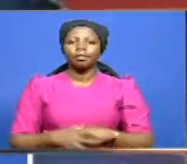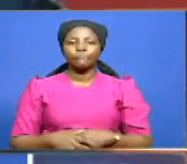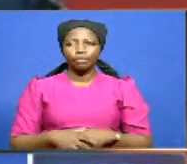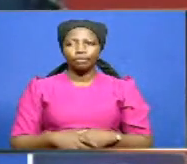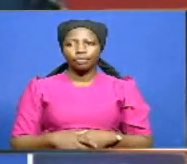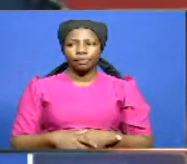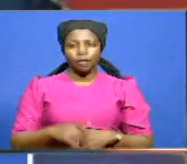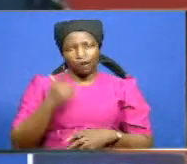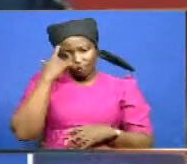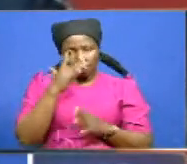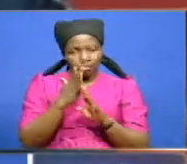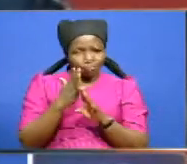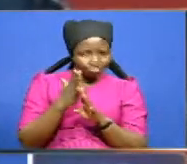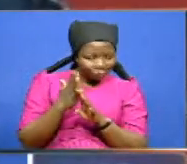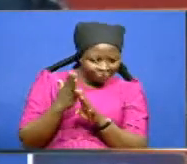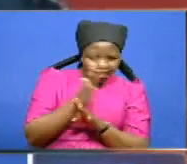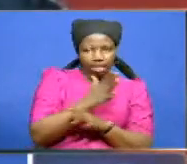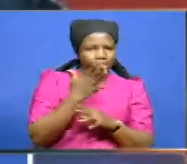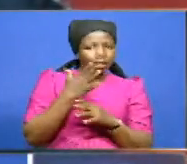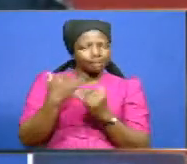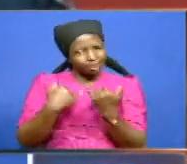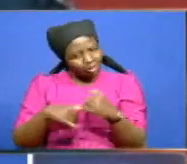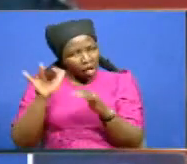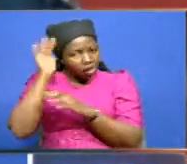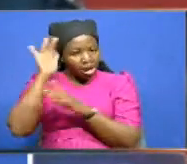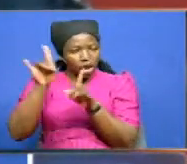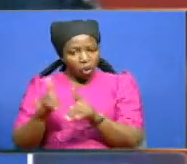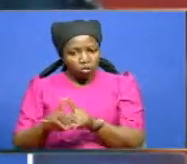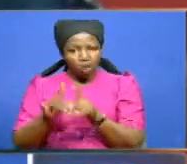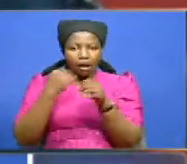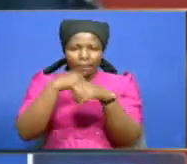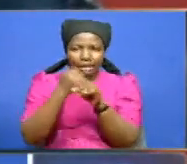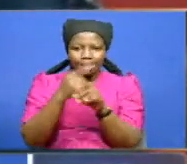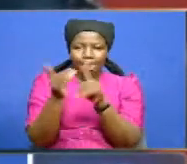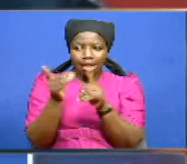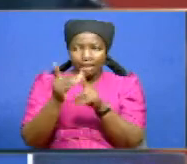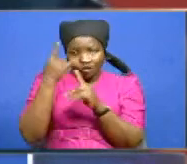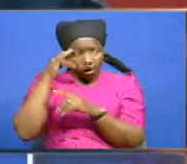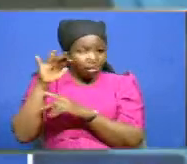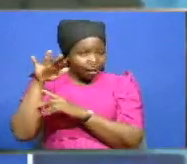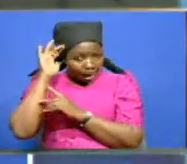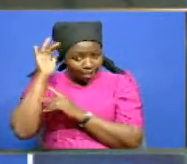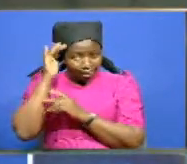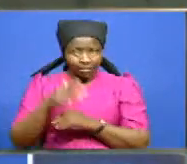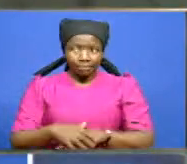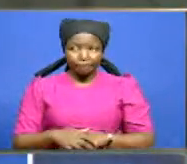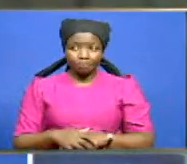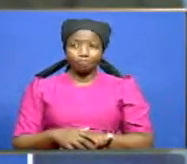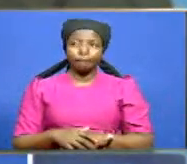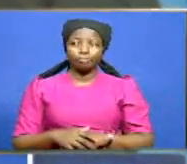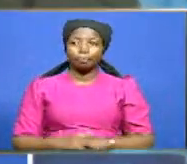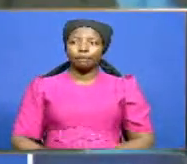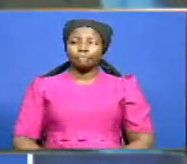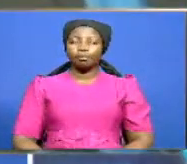fixing of hearing dates, and the defense will be supplied with a copy of charge sheet and witness statements.